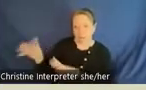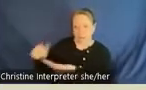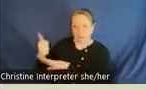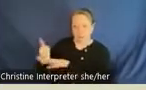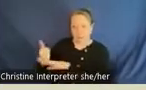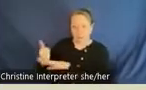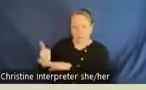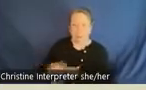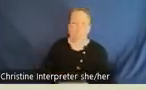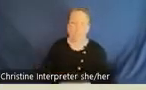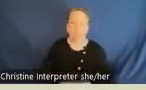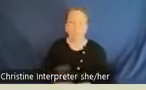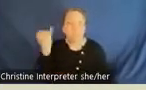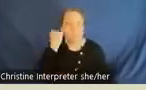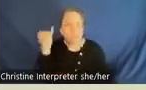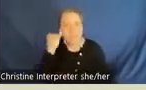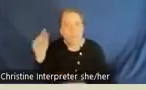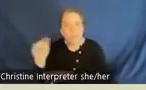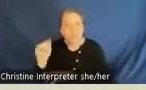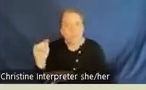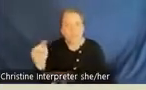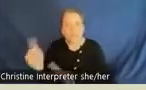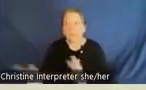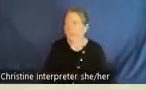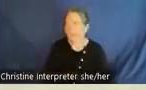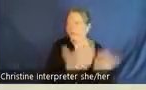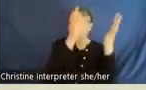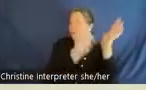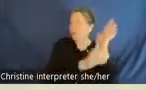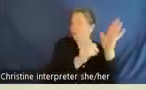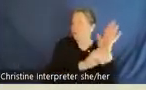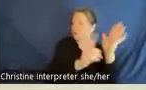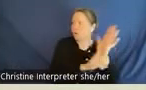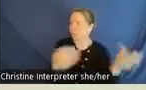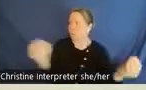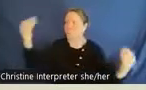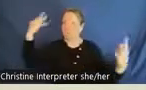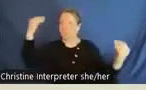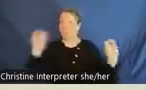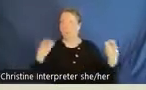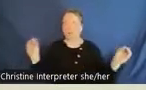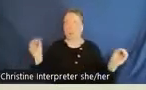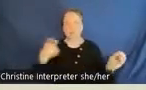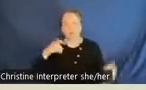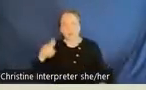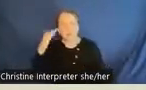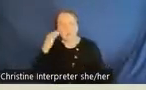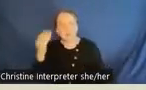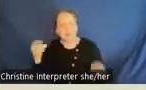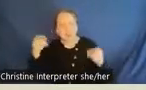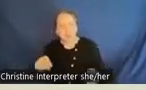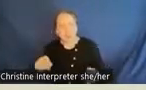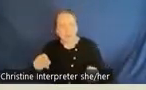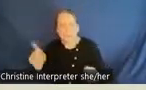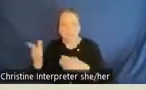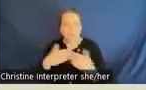You know, because what if you are in the bathroom, you know, and a fire does occur, you need to know what's happening in any part of the home.